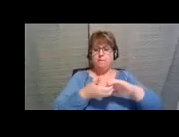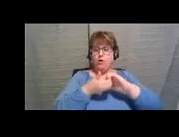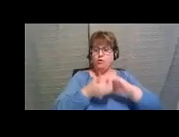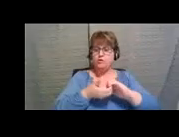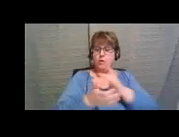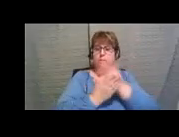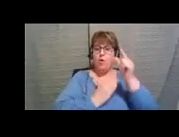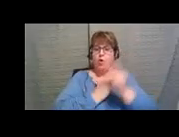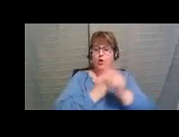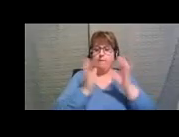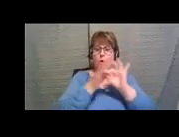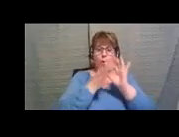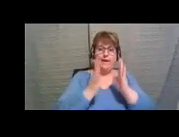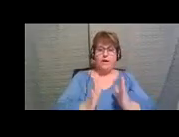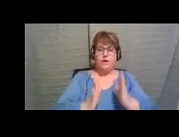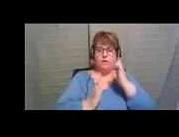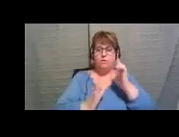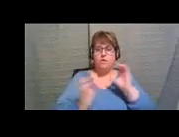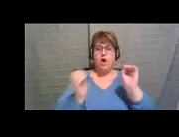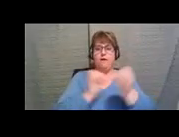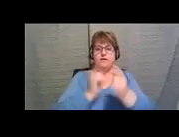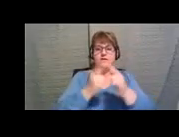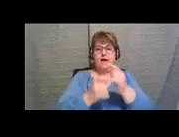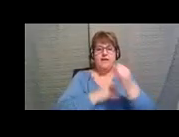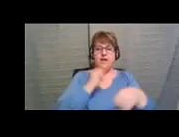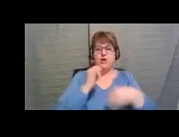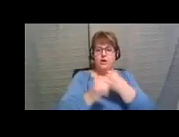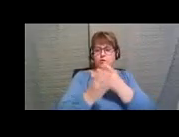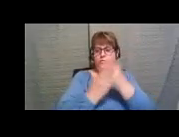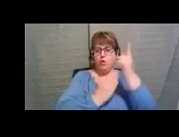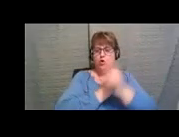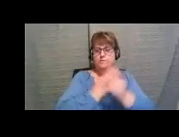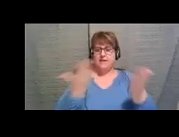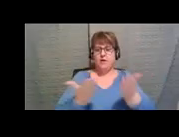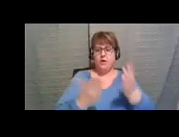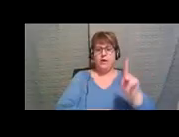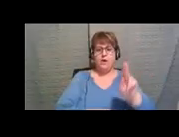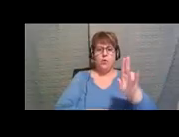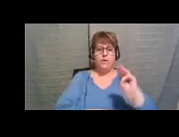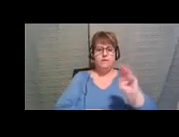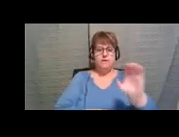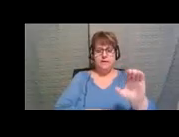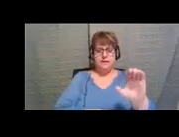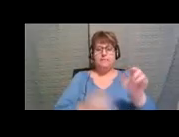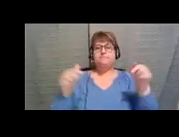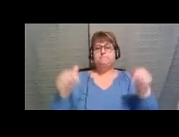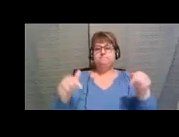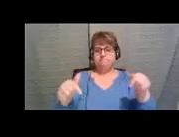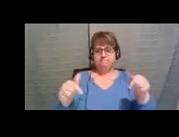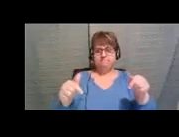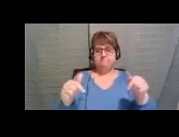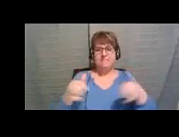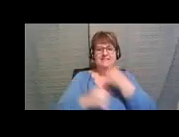Programs Coordinator for the Office of International Programs at KUMC. This is the